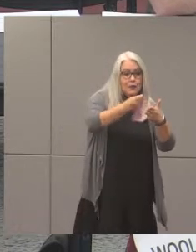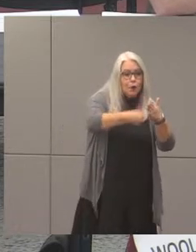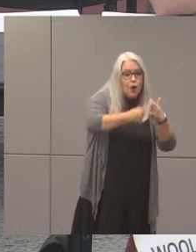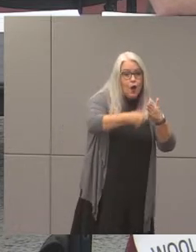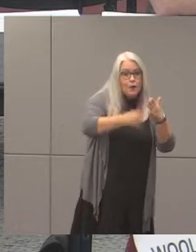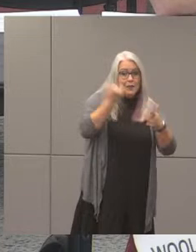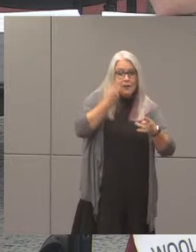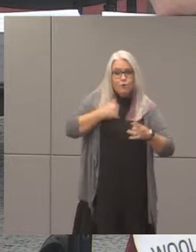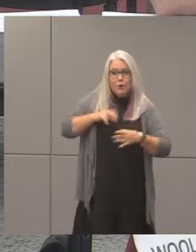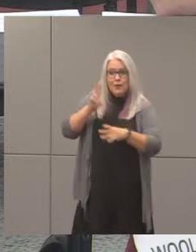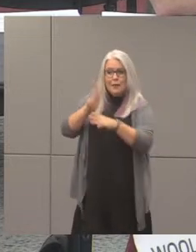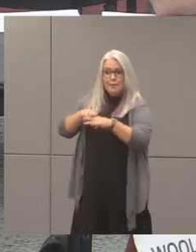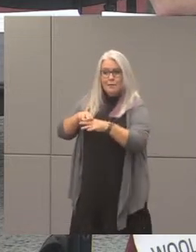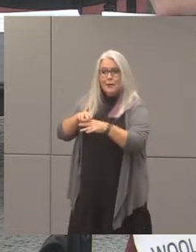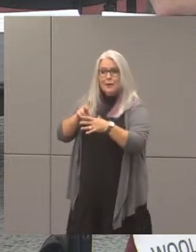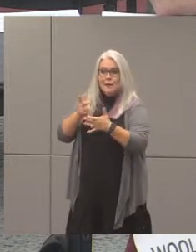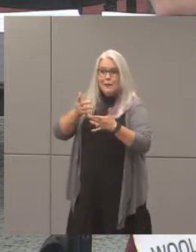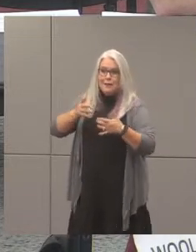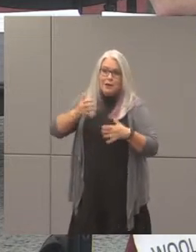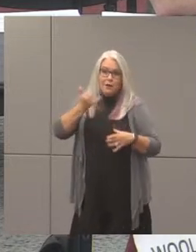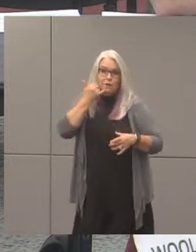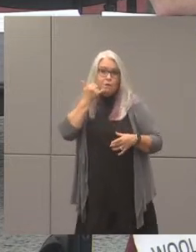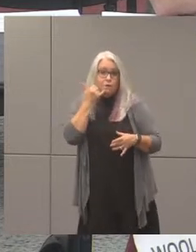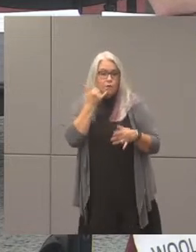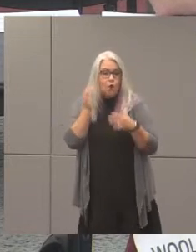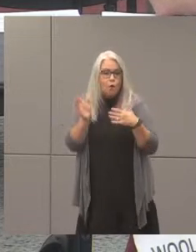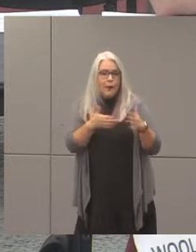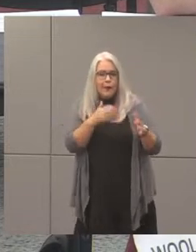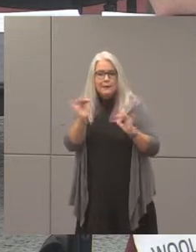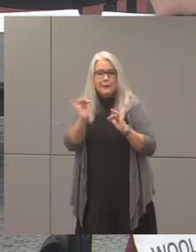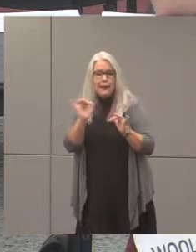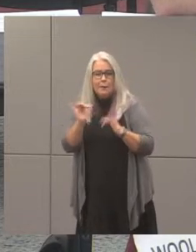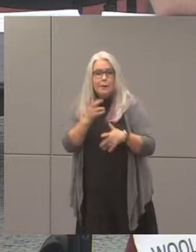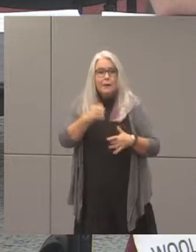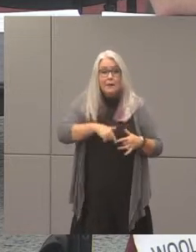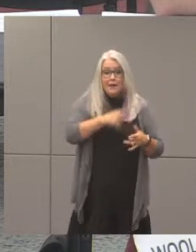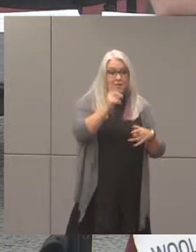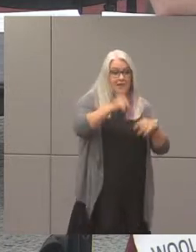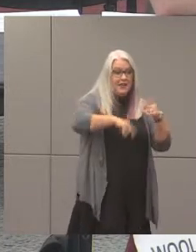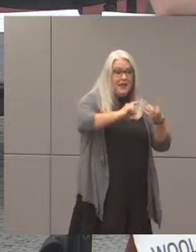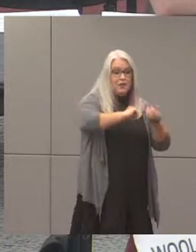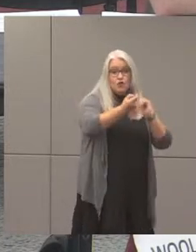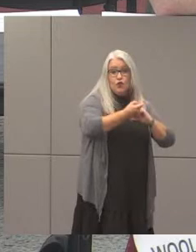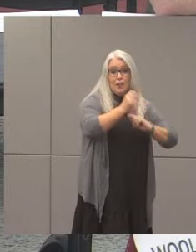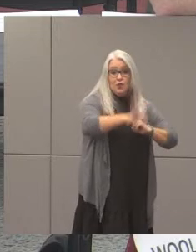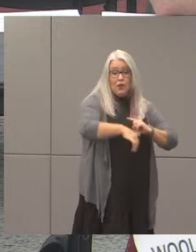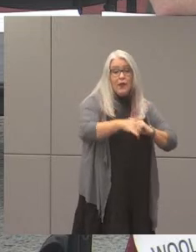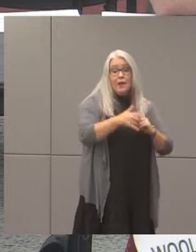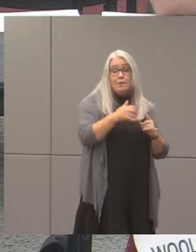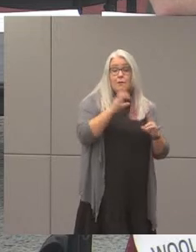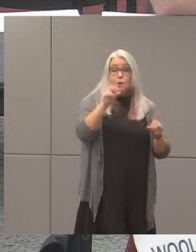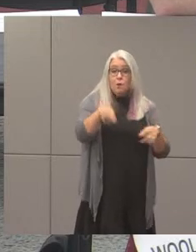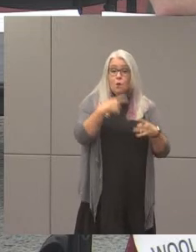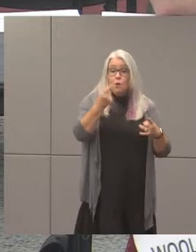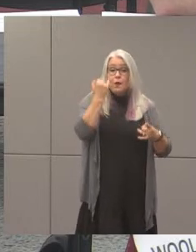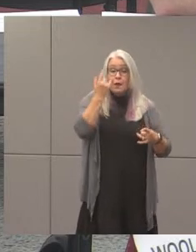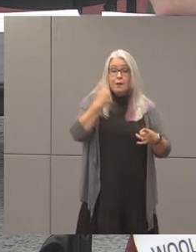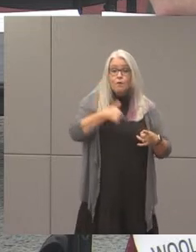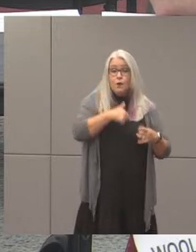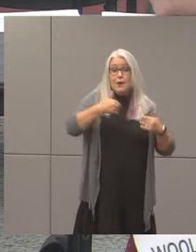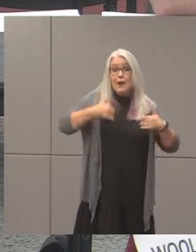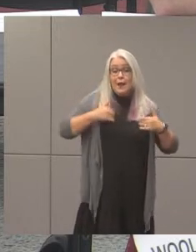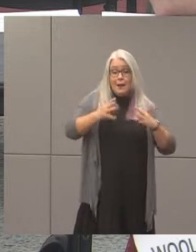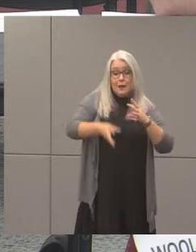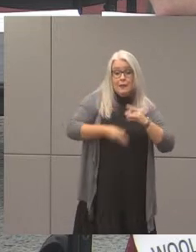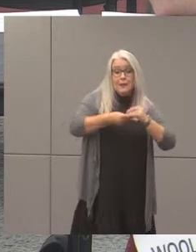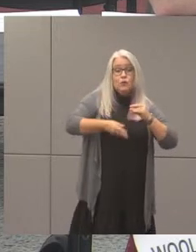in, it's almost like, it's like a phone plan. They can't change that on you unless we add additional